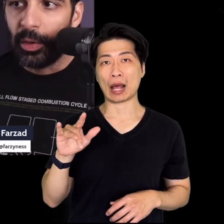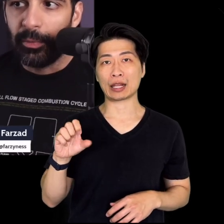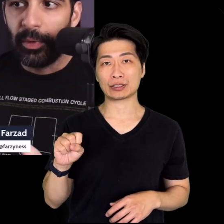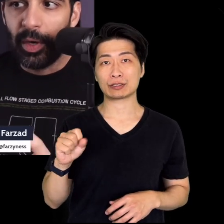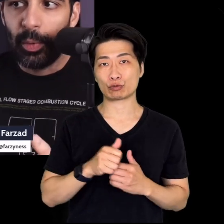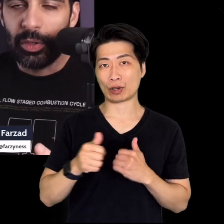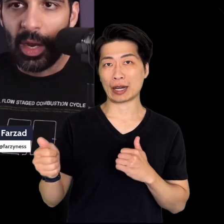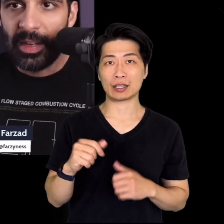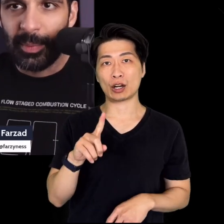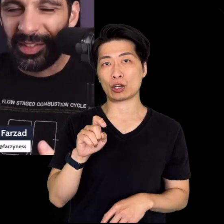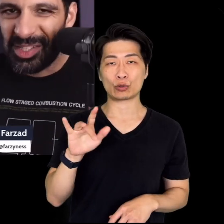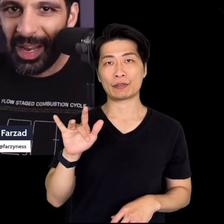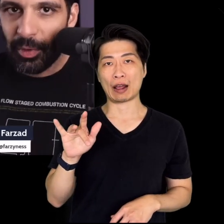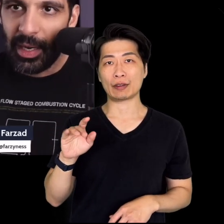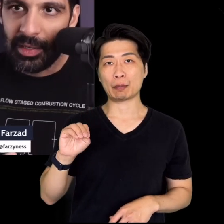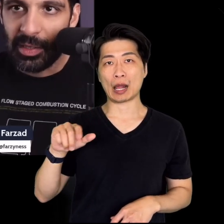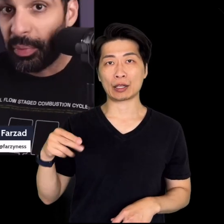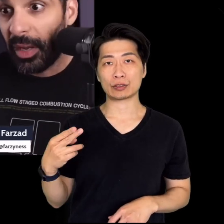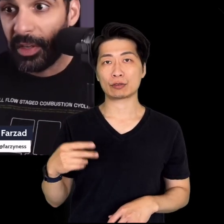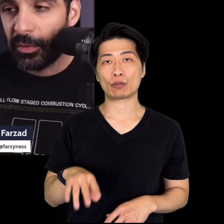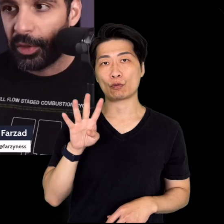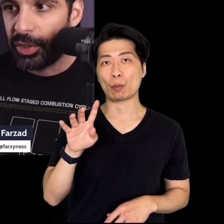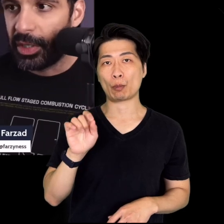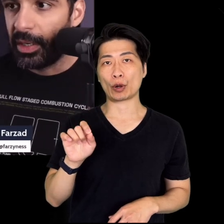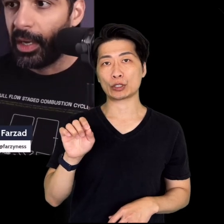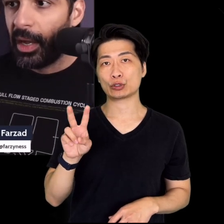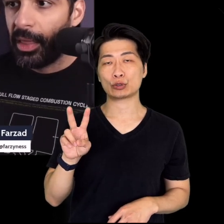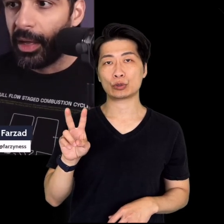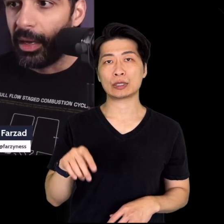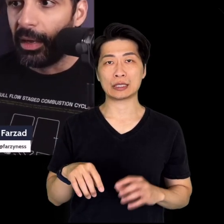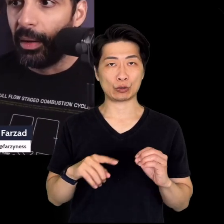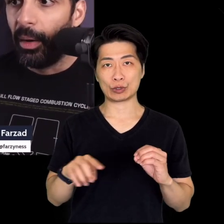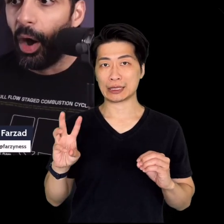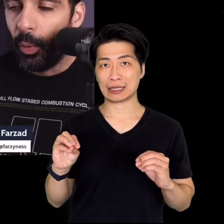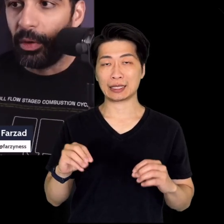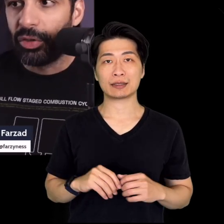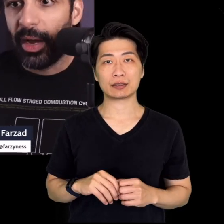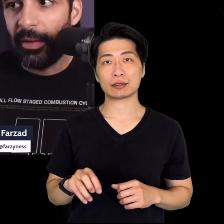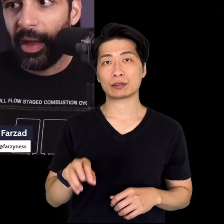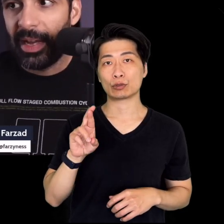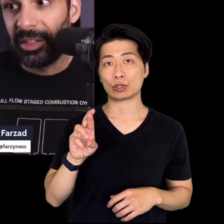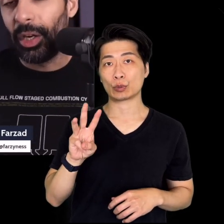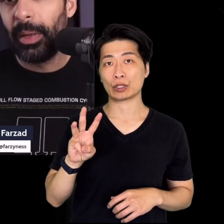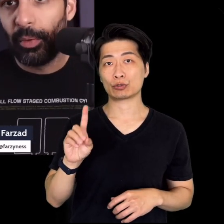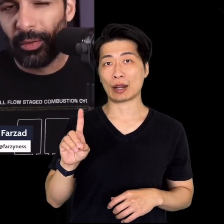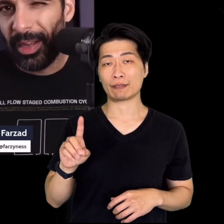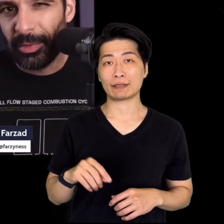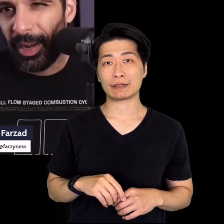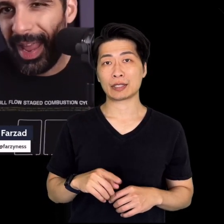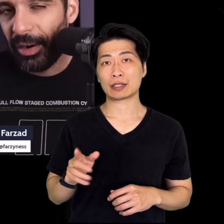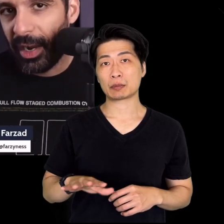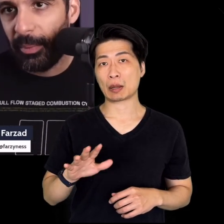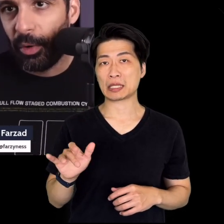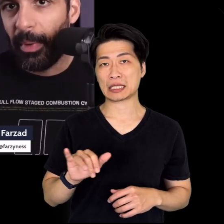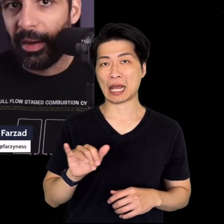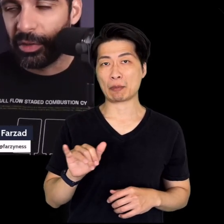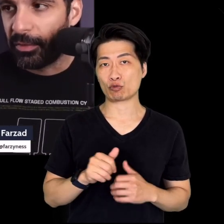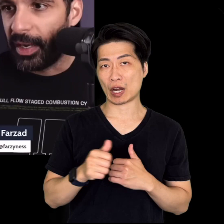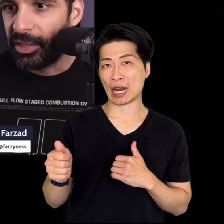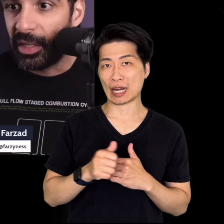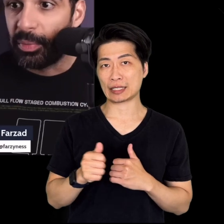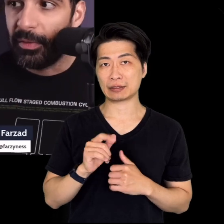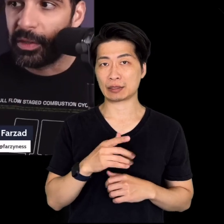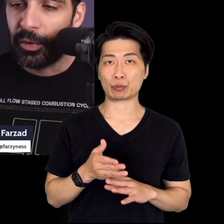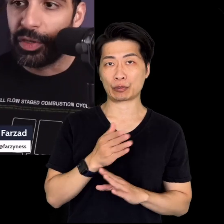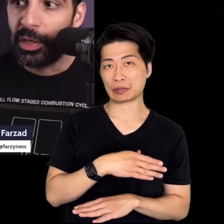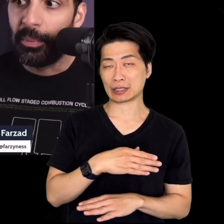The rear-wheel drive has about the same range as the previous version. The all-wheel drive has a little bit more range, about 8 or 9 more miles of